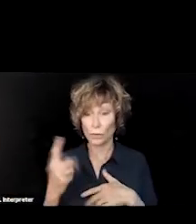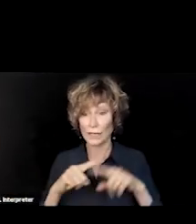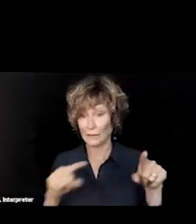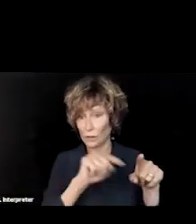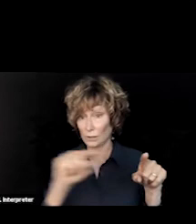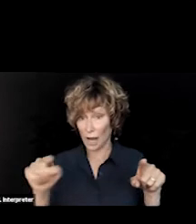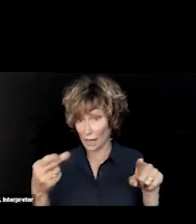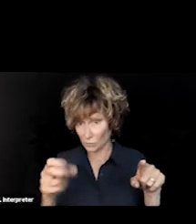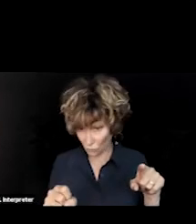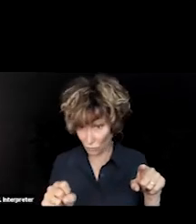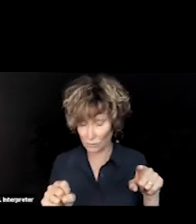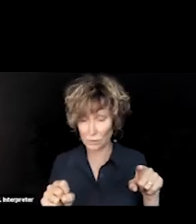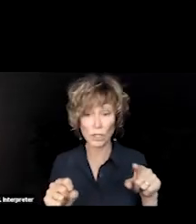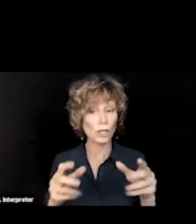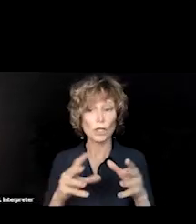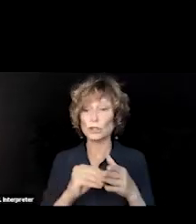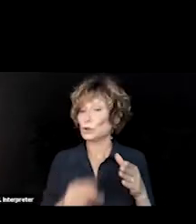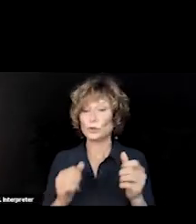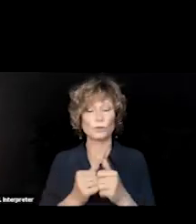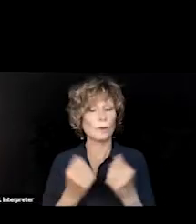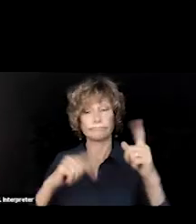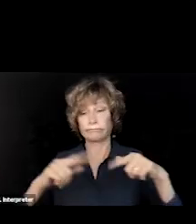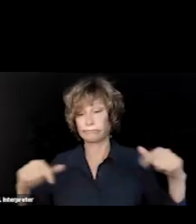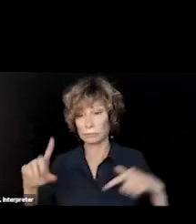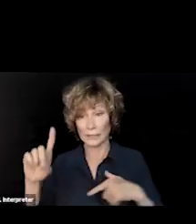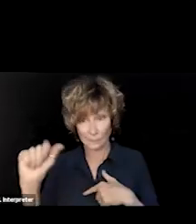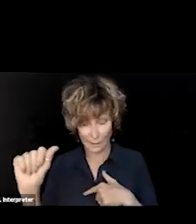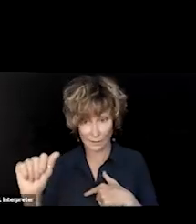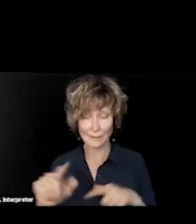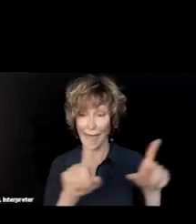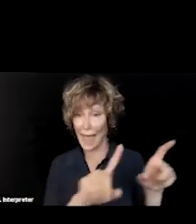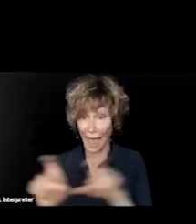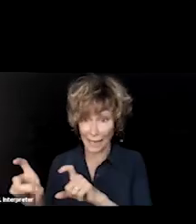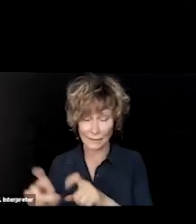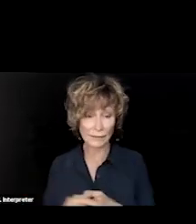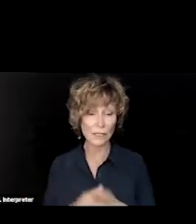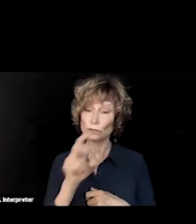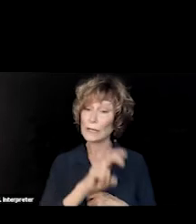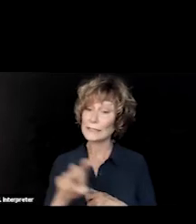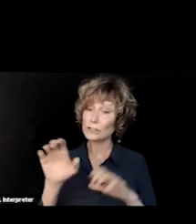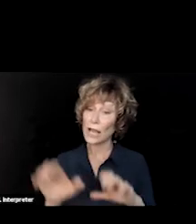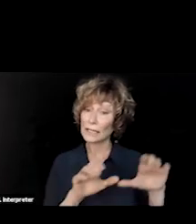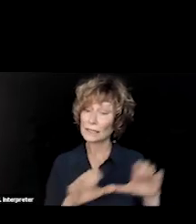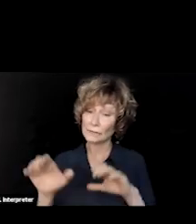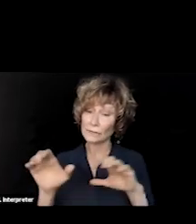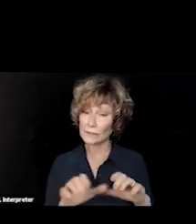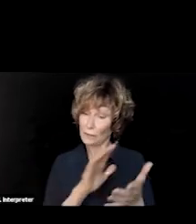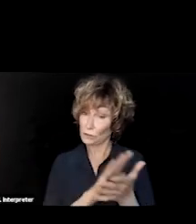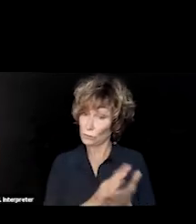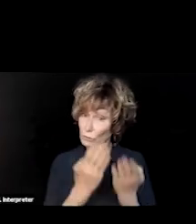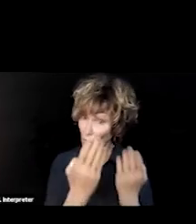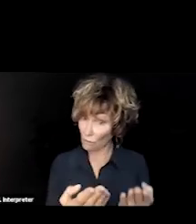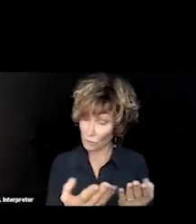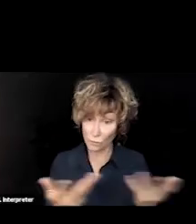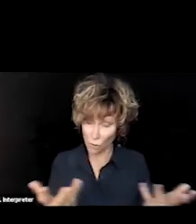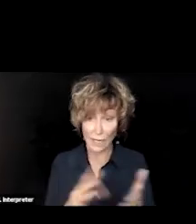schools. They brought together students with a whole range of disabilities, and they asked them, what transition activities has the school offered to you?